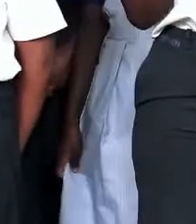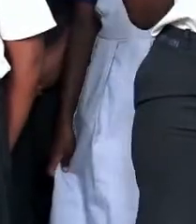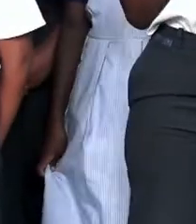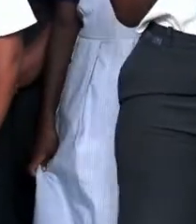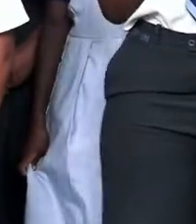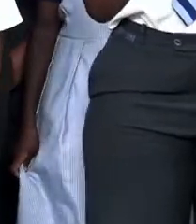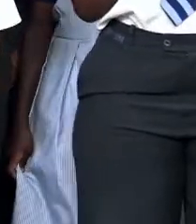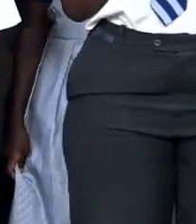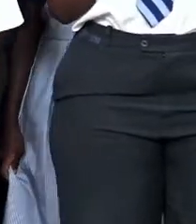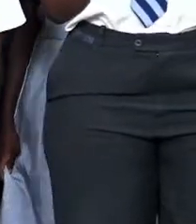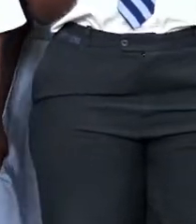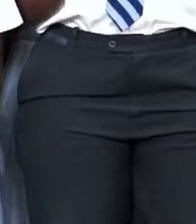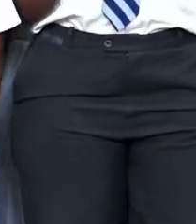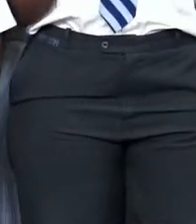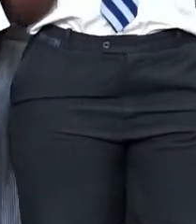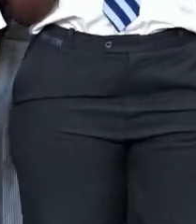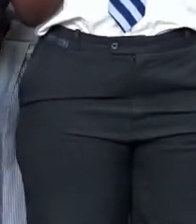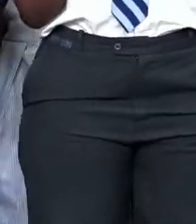to turn